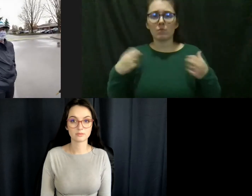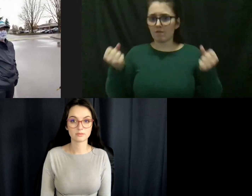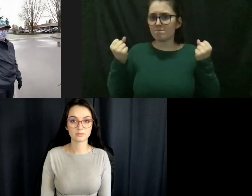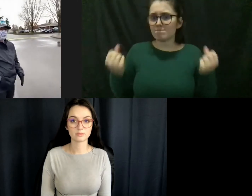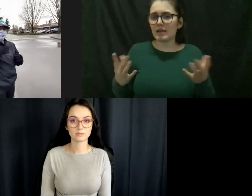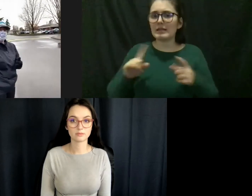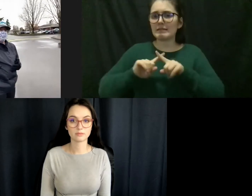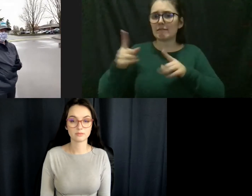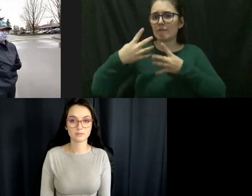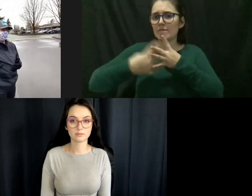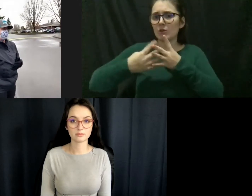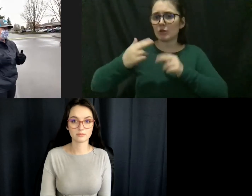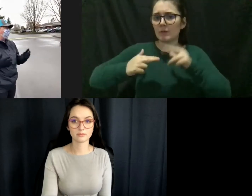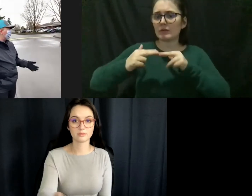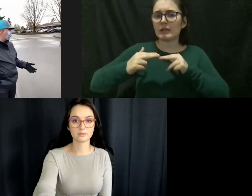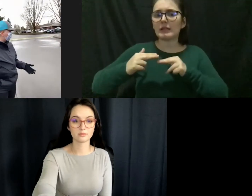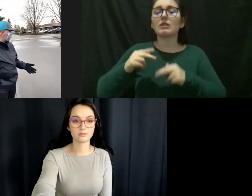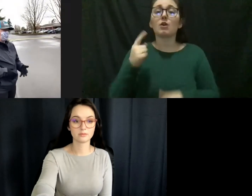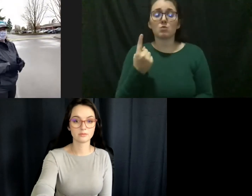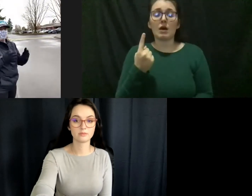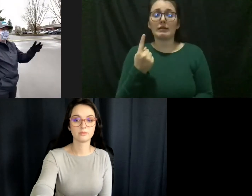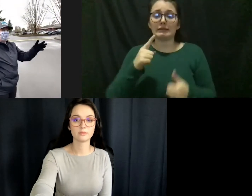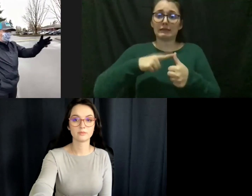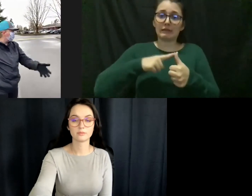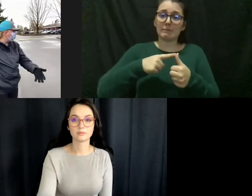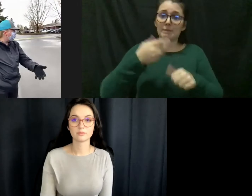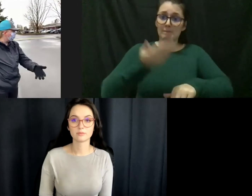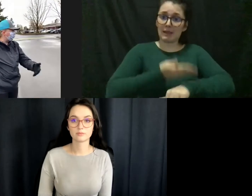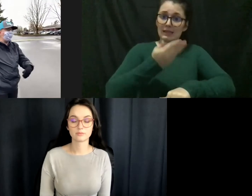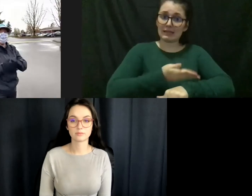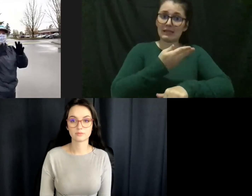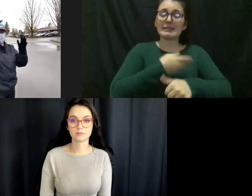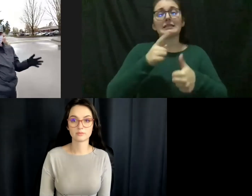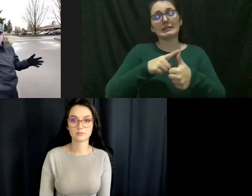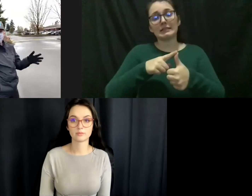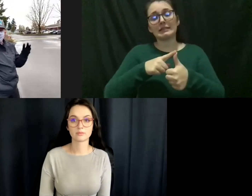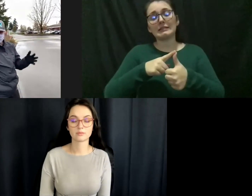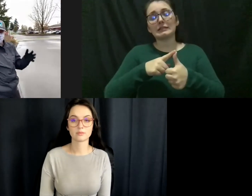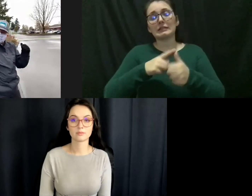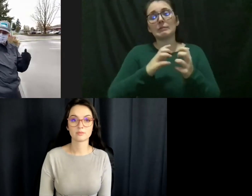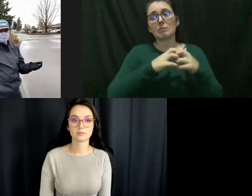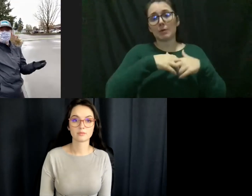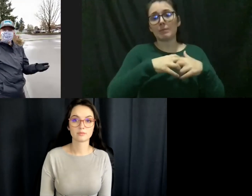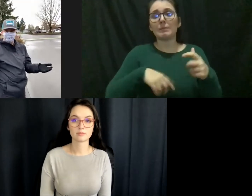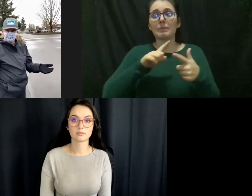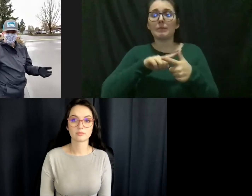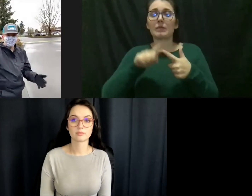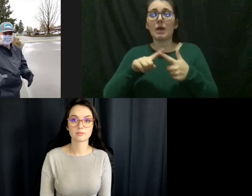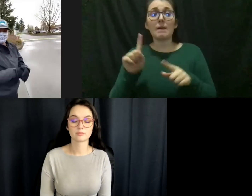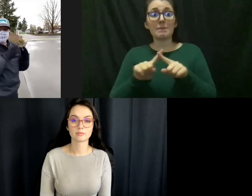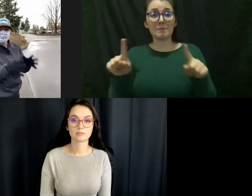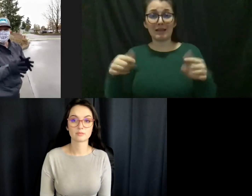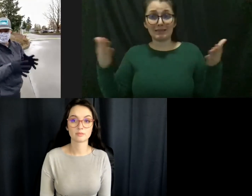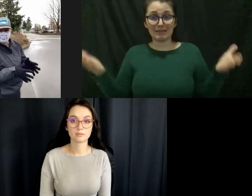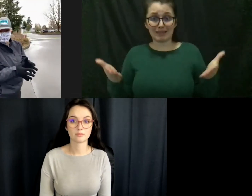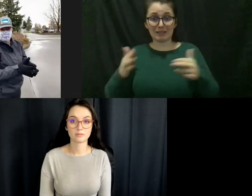Yeah. Roughly, and it was selected because it could be built with future capacity in mind and